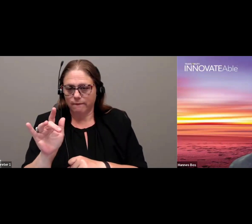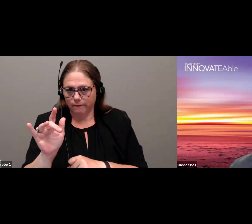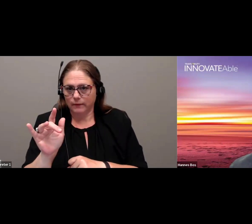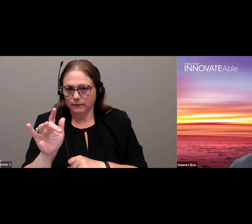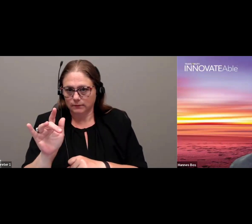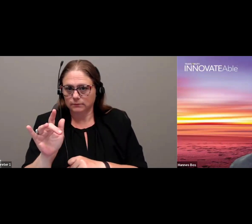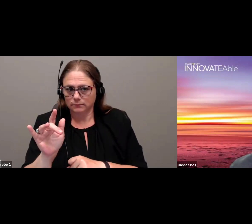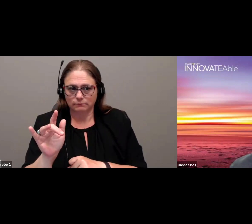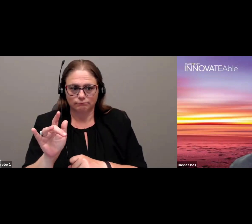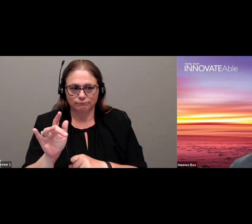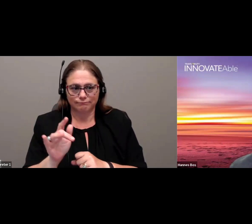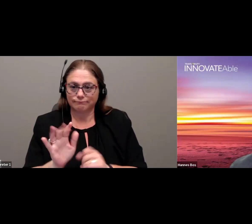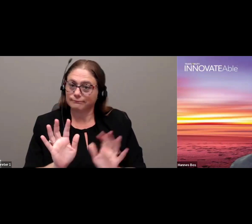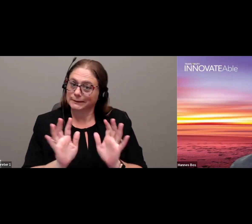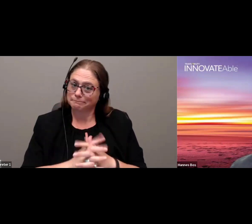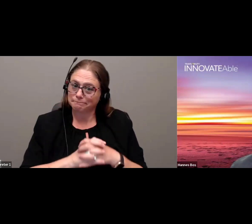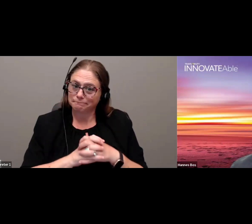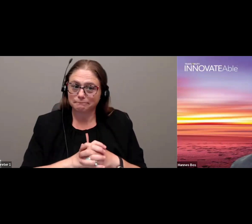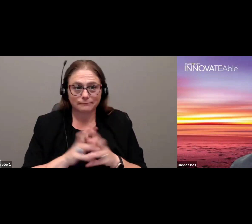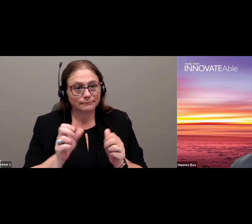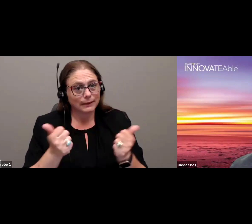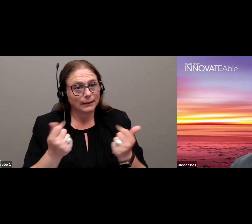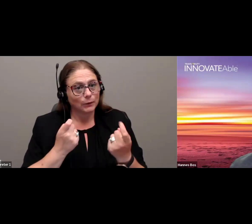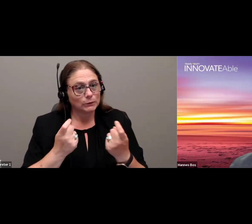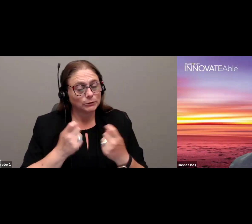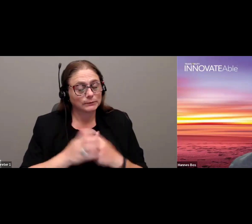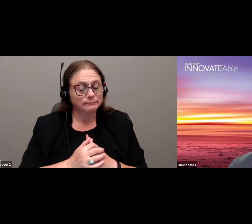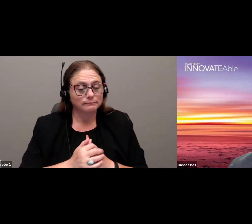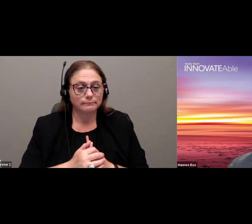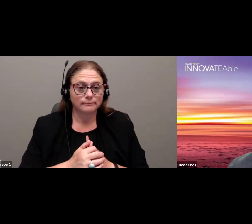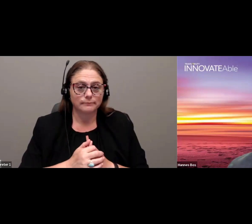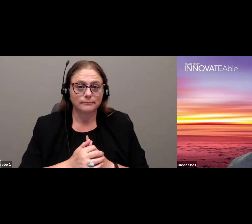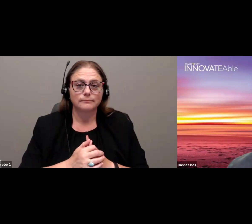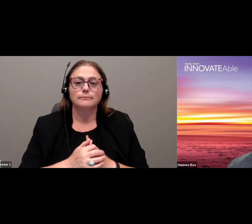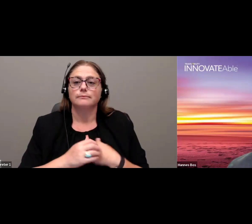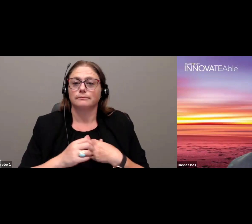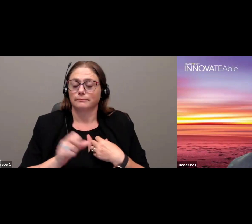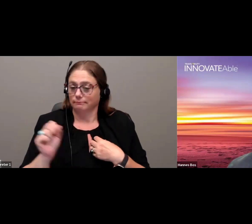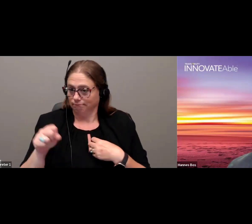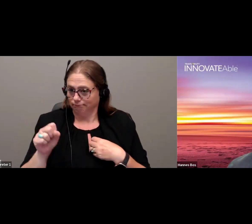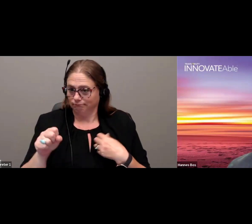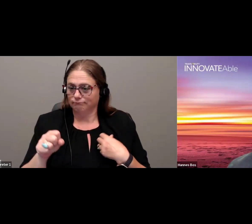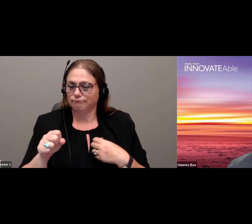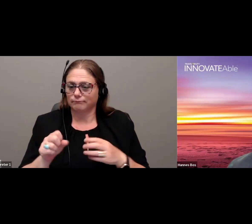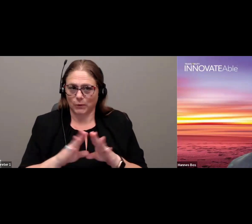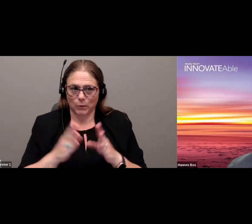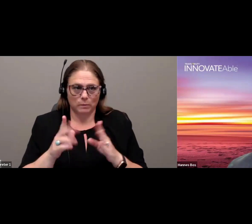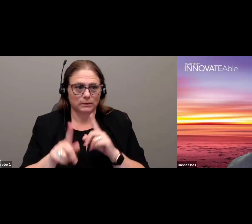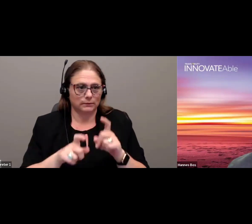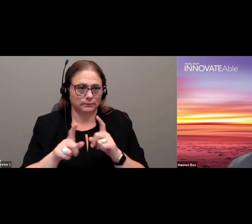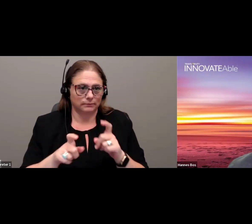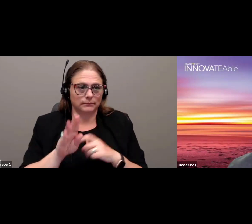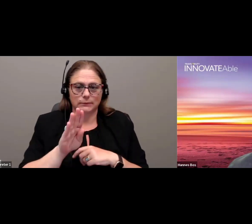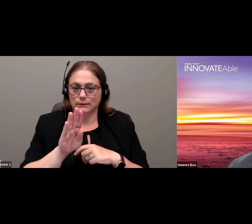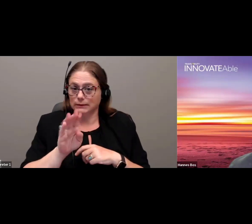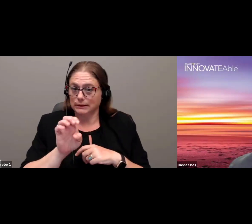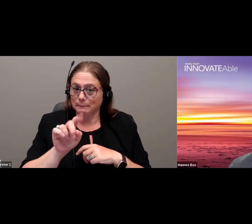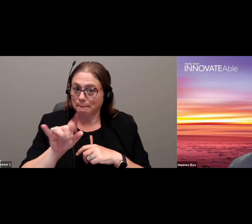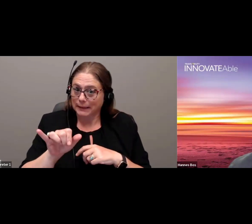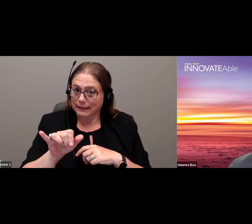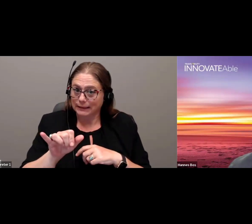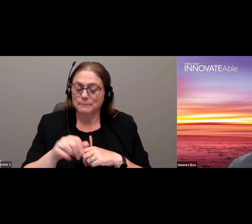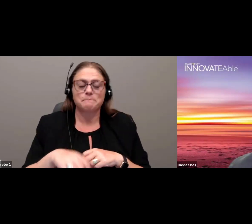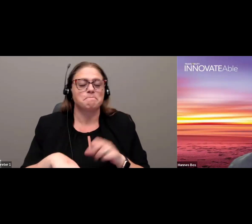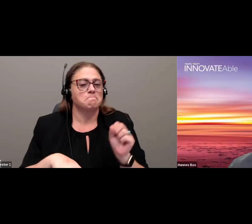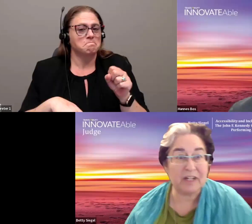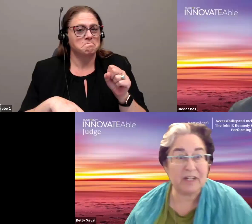with this platform. Any questions? Yes, we are going to start with Betty. Hi, thank you